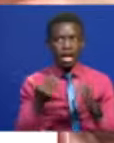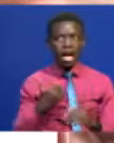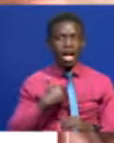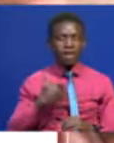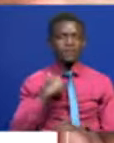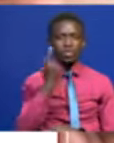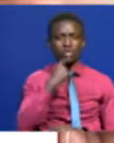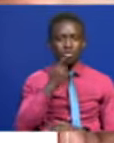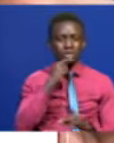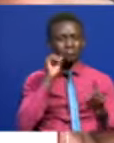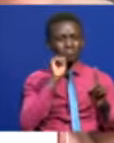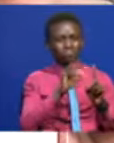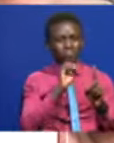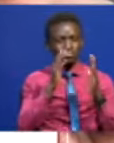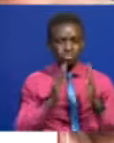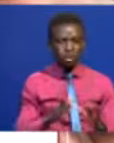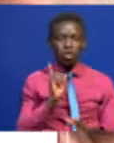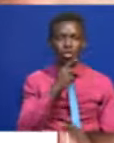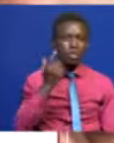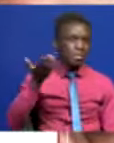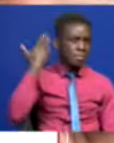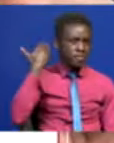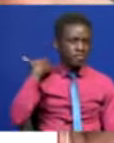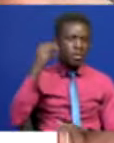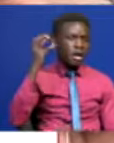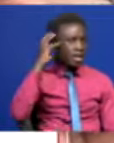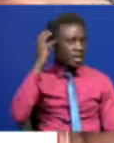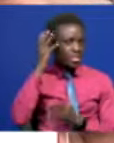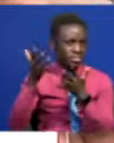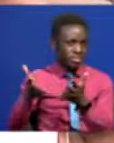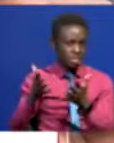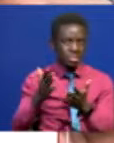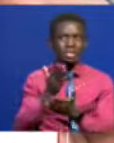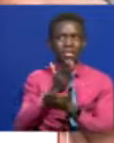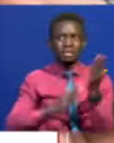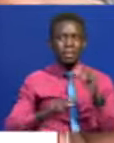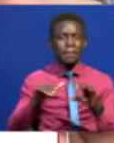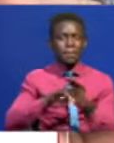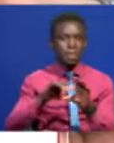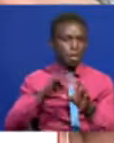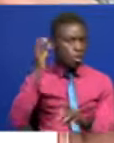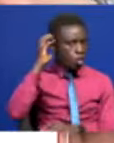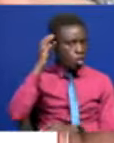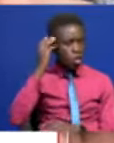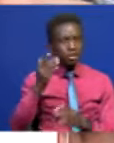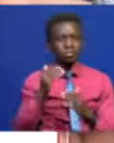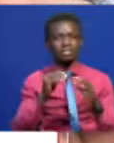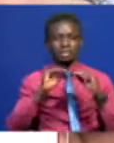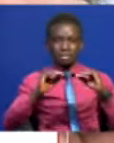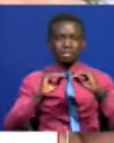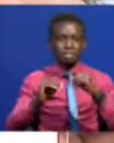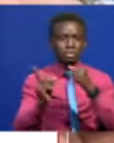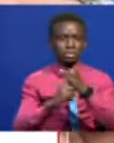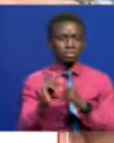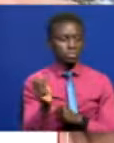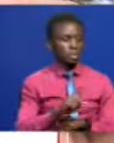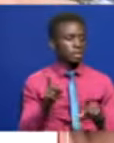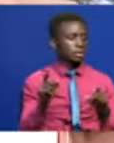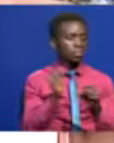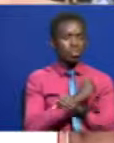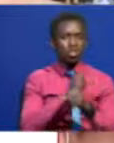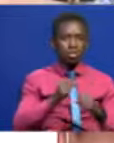alumni and members of the college to handhold them in a mentorship of 6 months, so that we don't just release them into the market